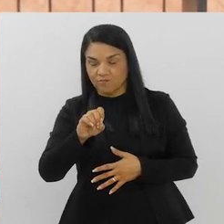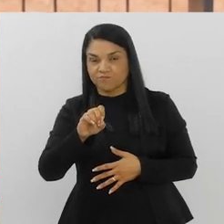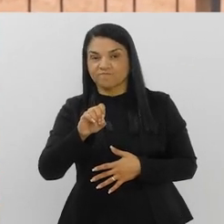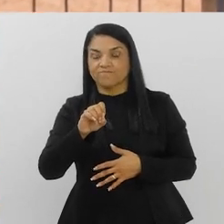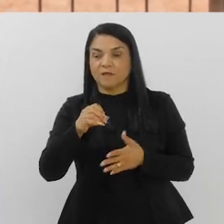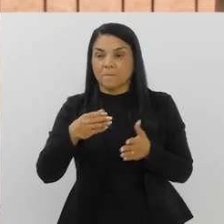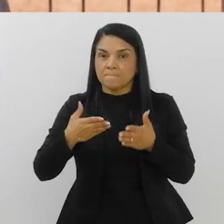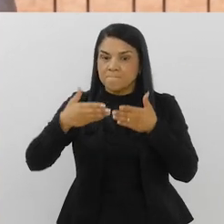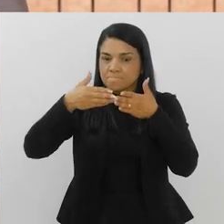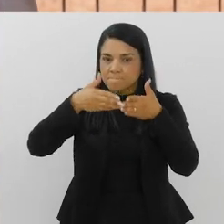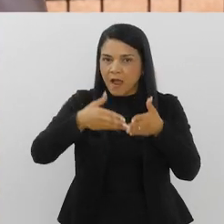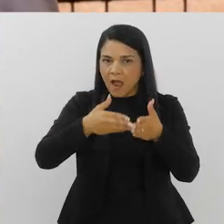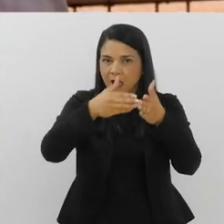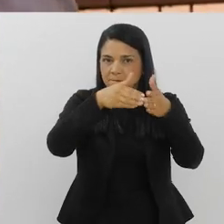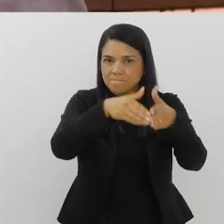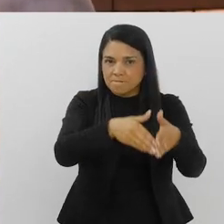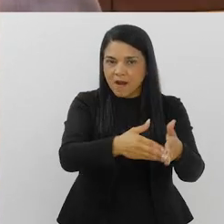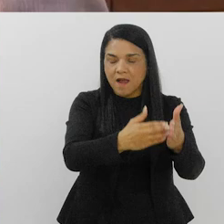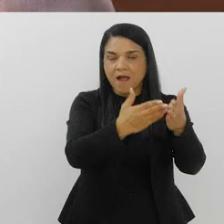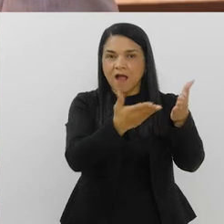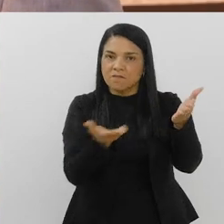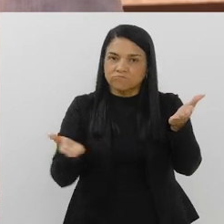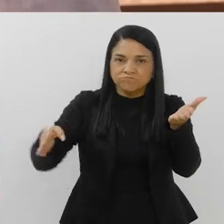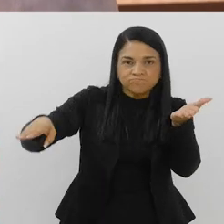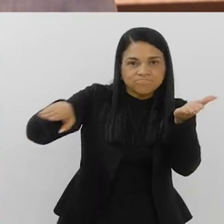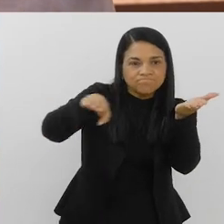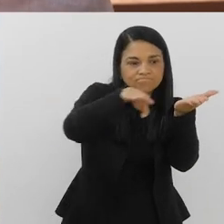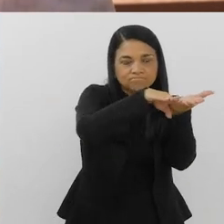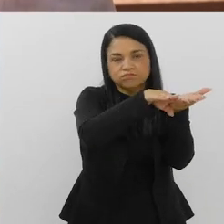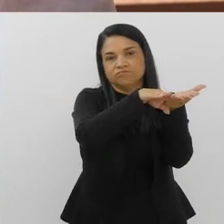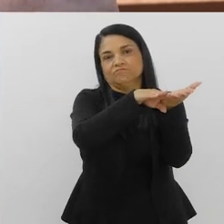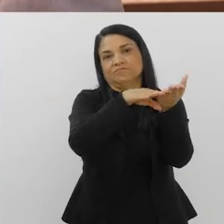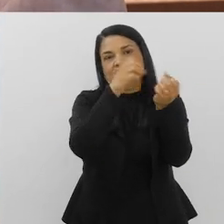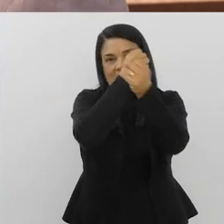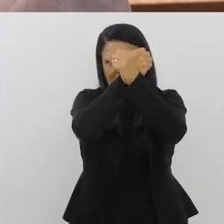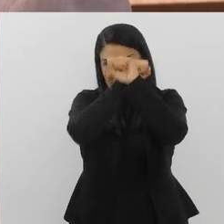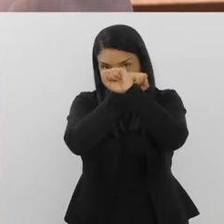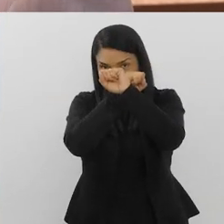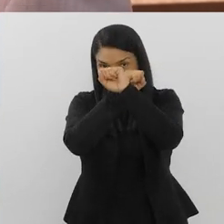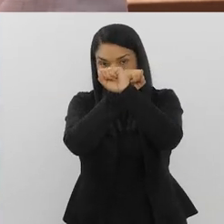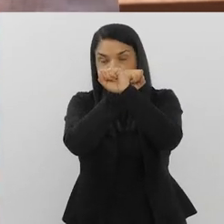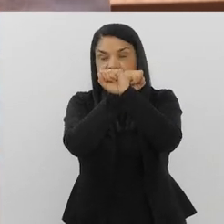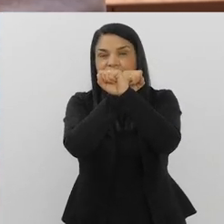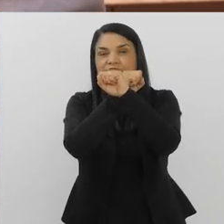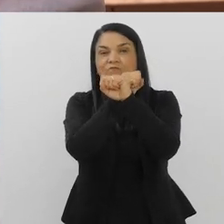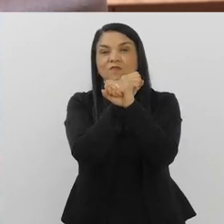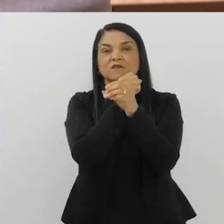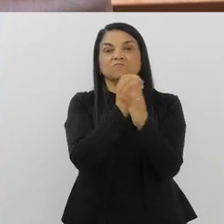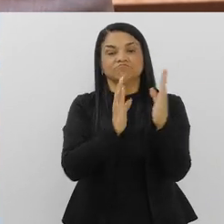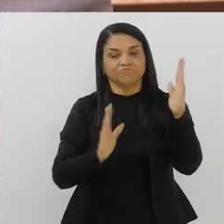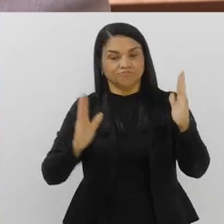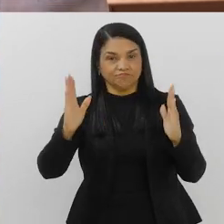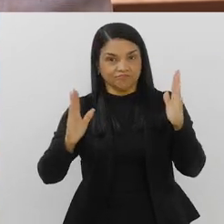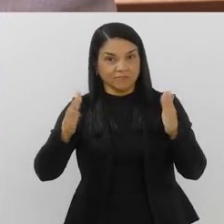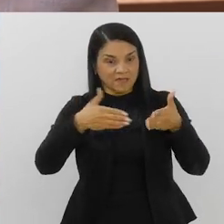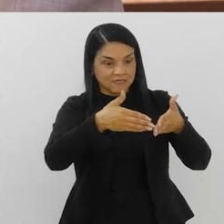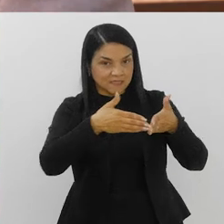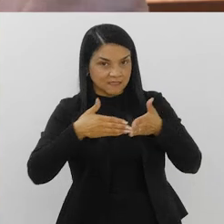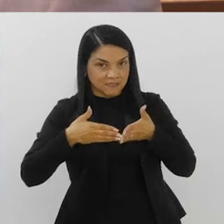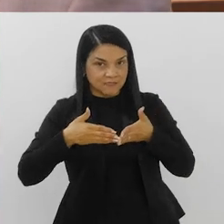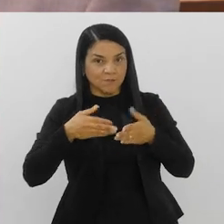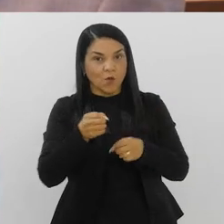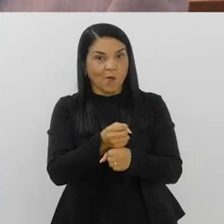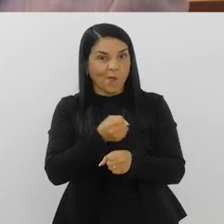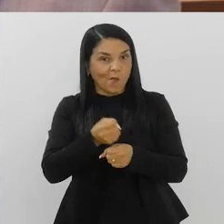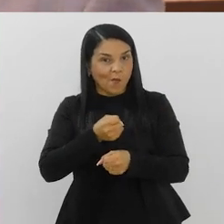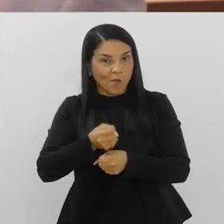entrance to the enslaved Africans. So, during the licensee of the work,